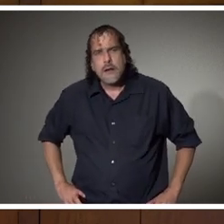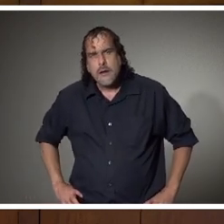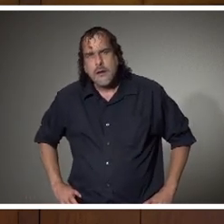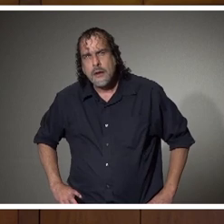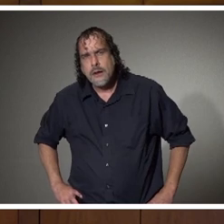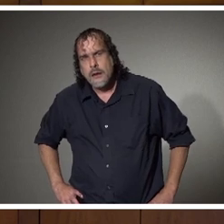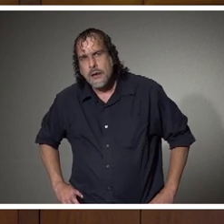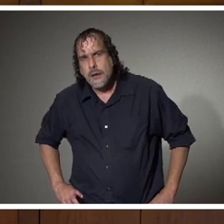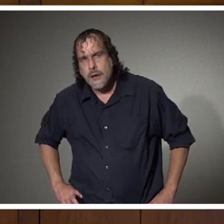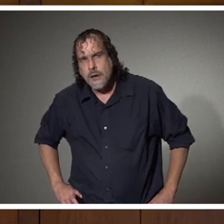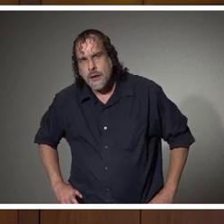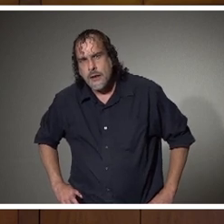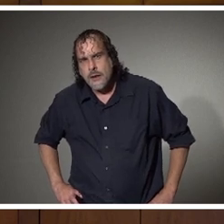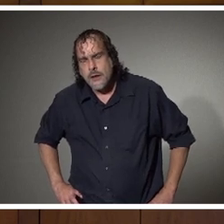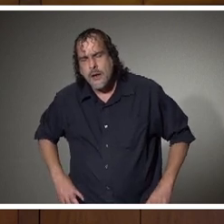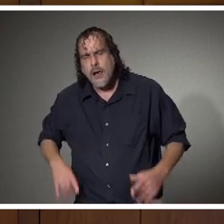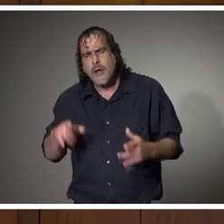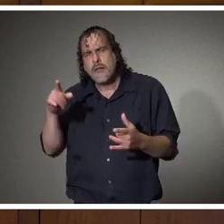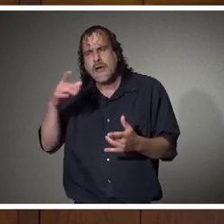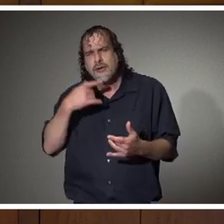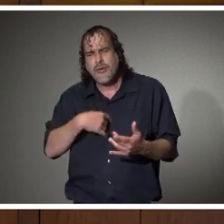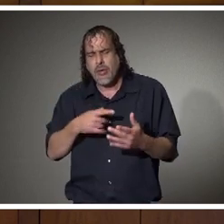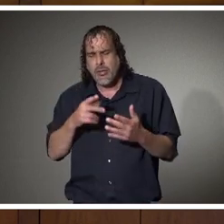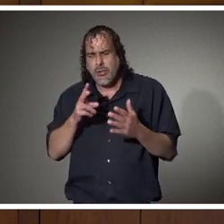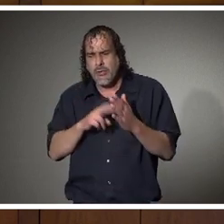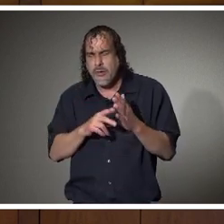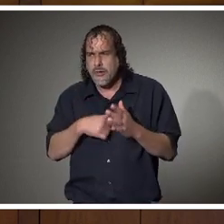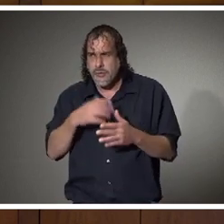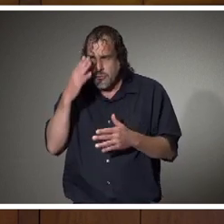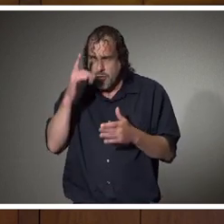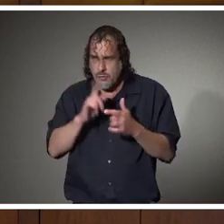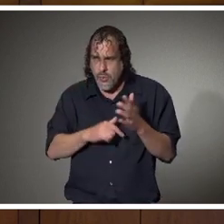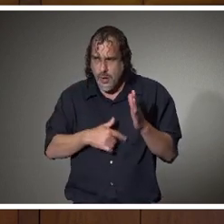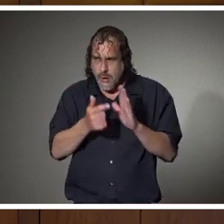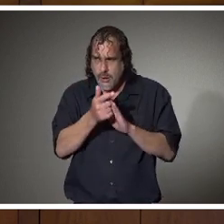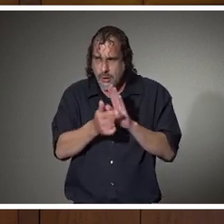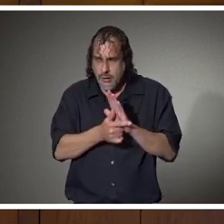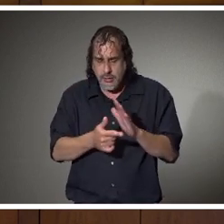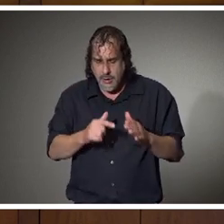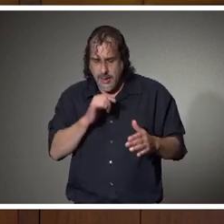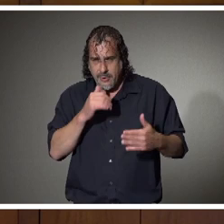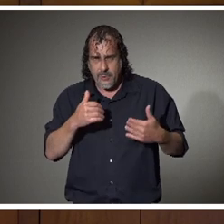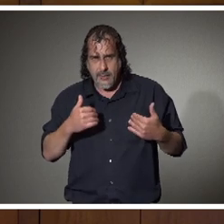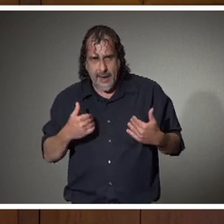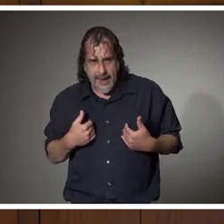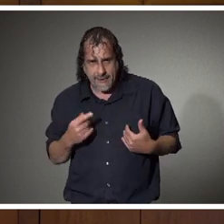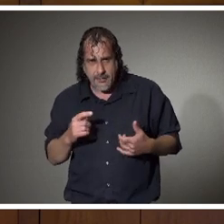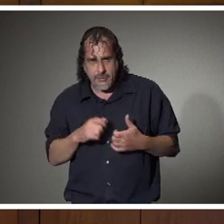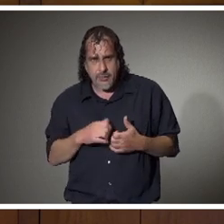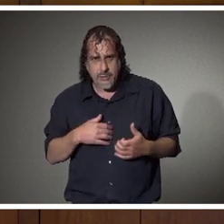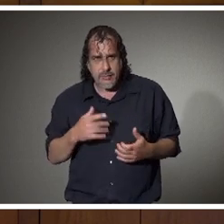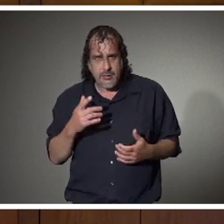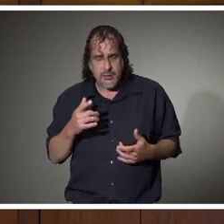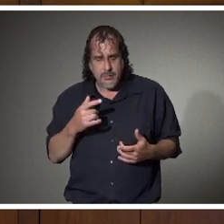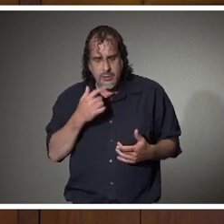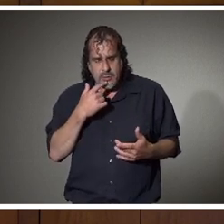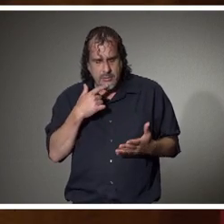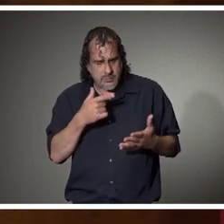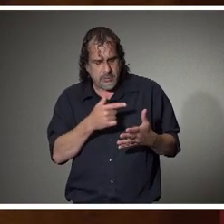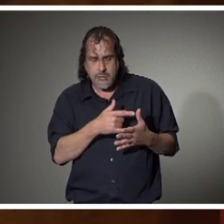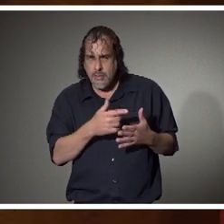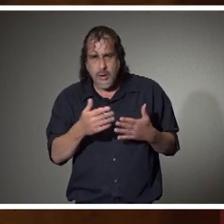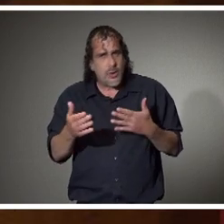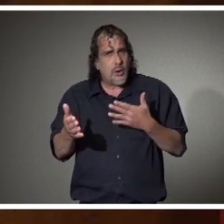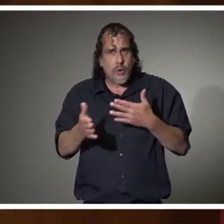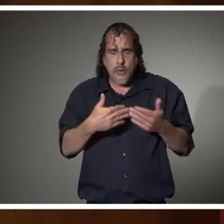faster, the code section for that bill? Yeah, sure. Yeah. I don't have it in front of me, but I'll get it to you, but I'll read it for you again. Whenever